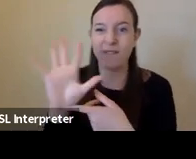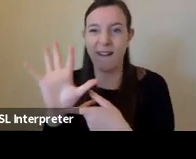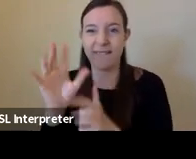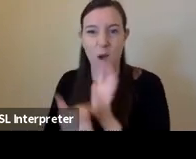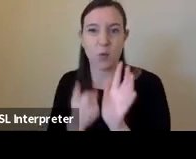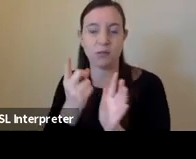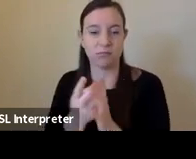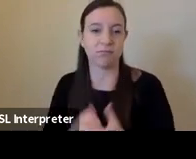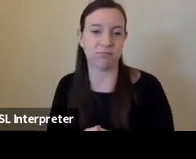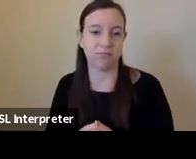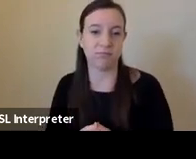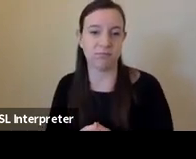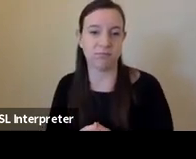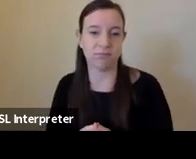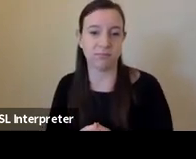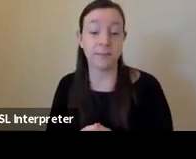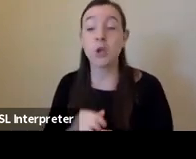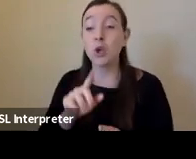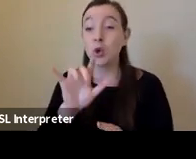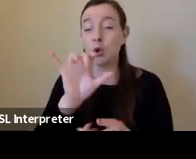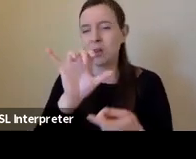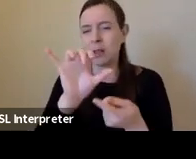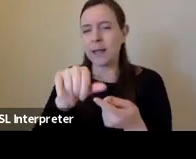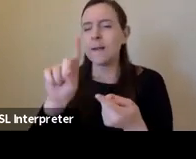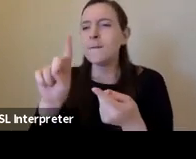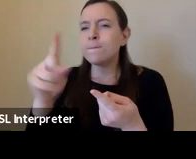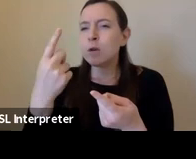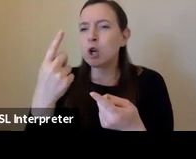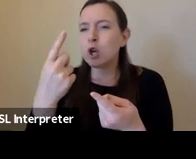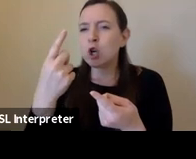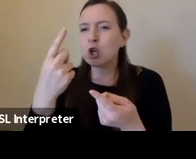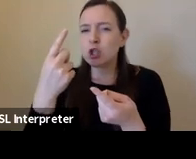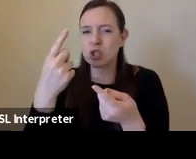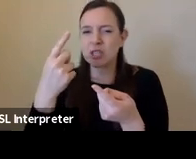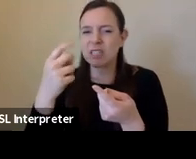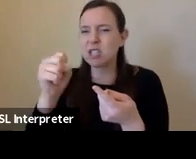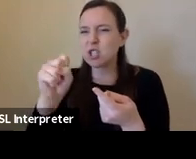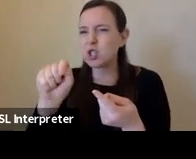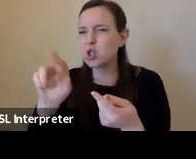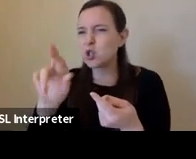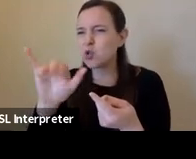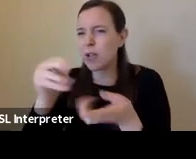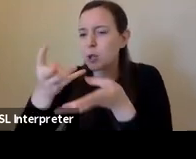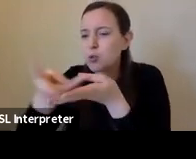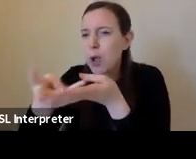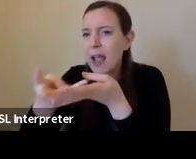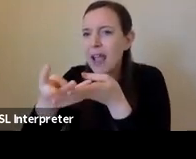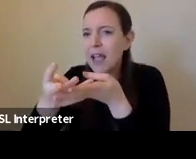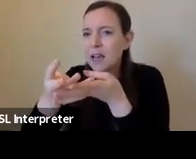Yes, and that's the first strain. So that's the strain that gets the pulp and the seeds out from the